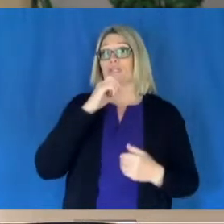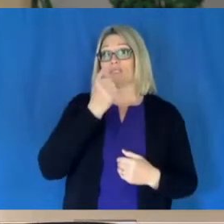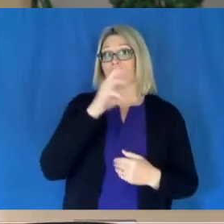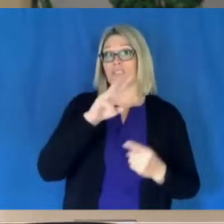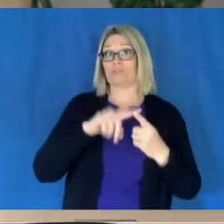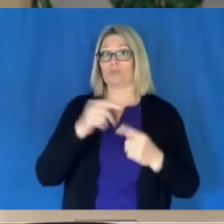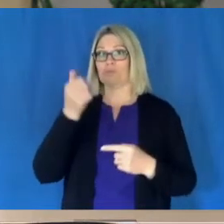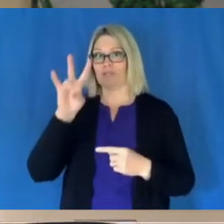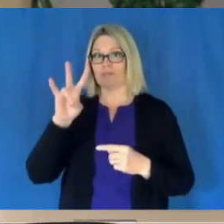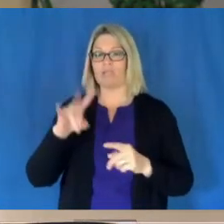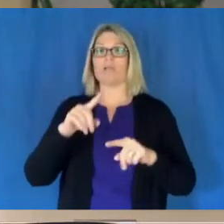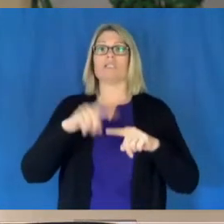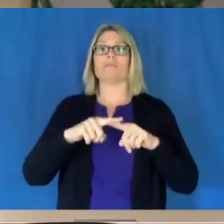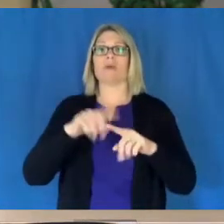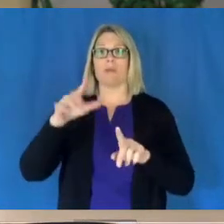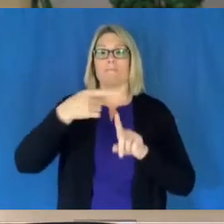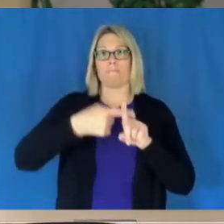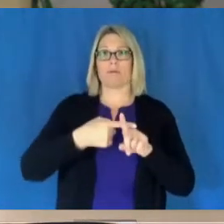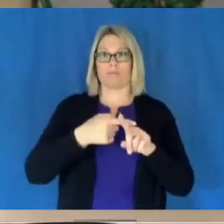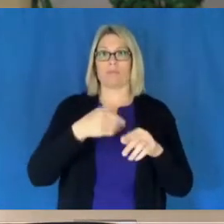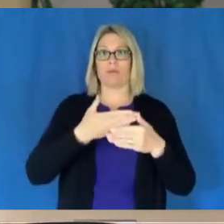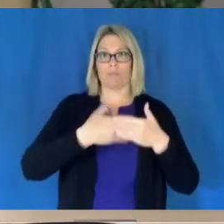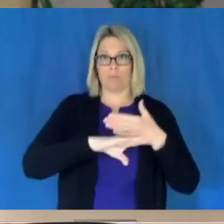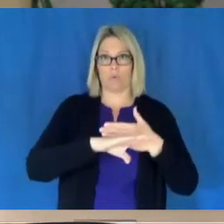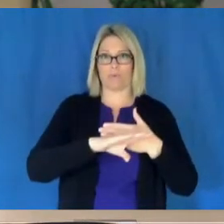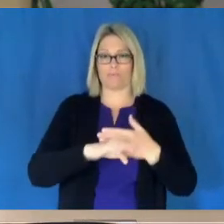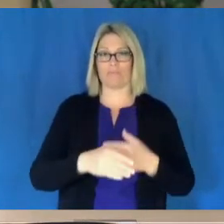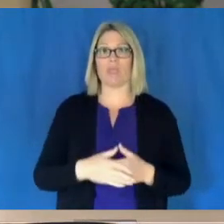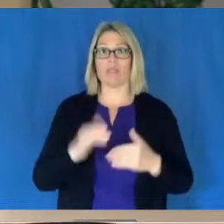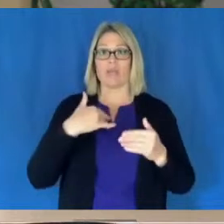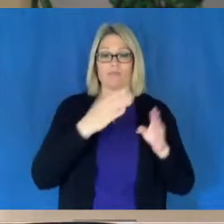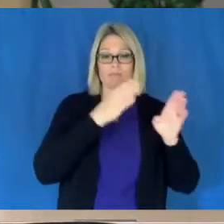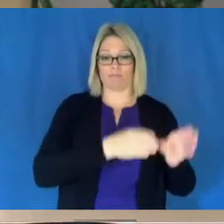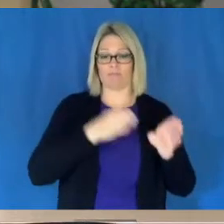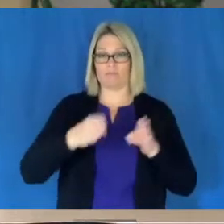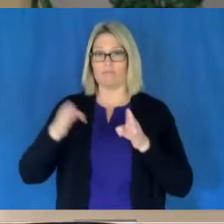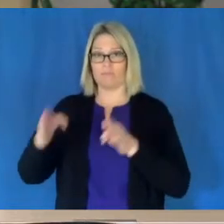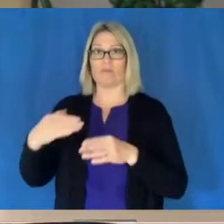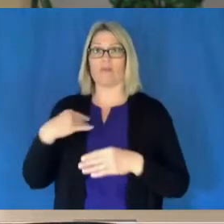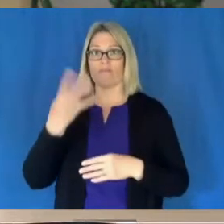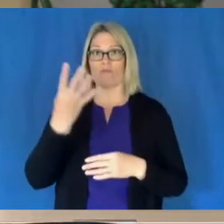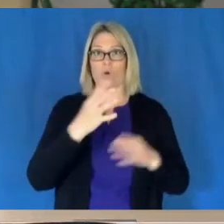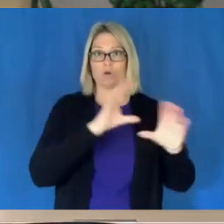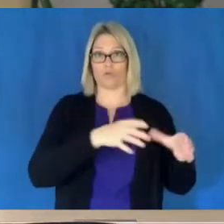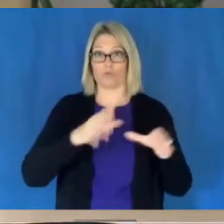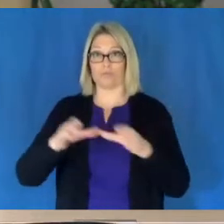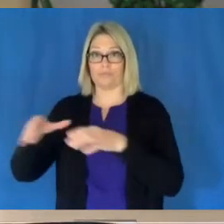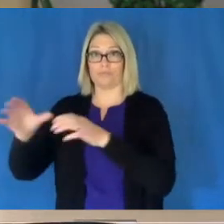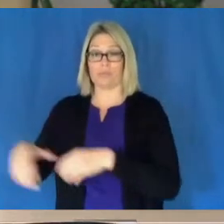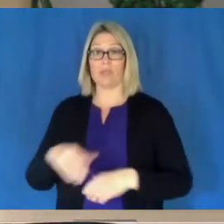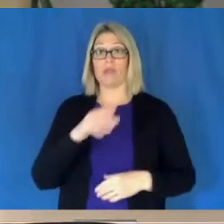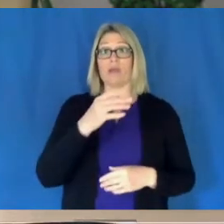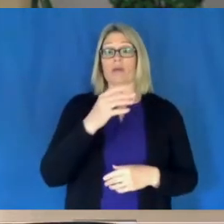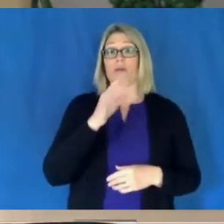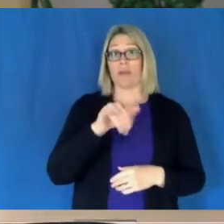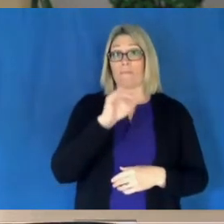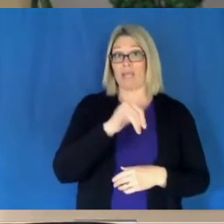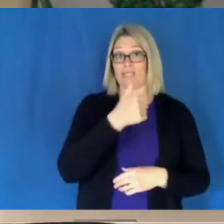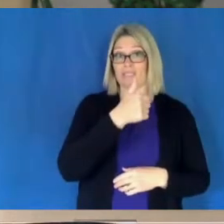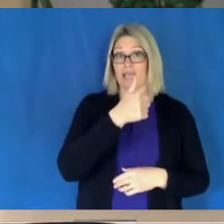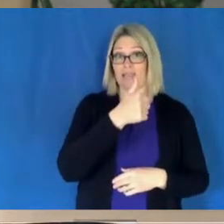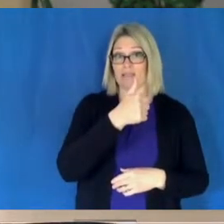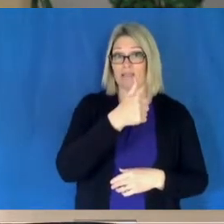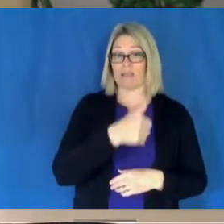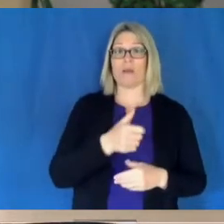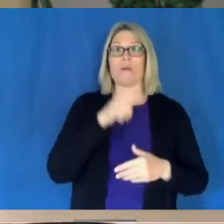to their birth month. This group is also broken down into 4. So beginning Monday, May 10th, individuals